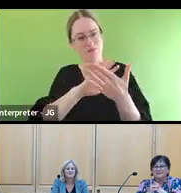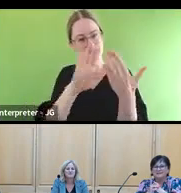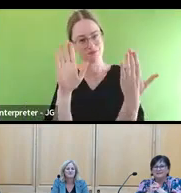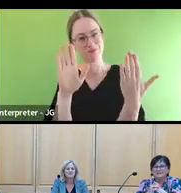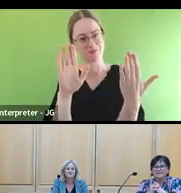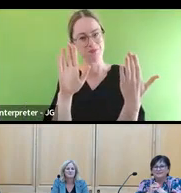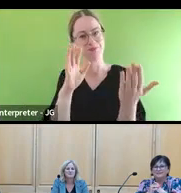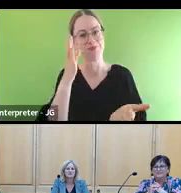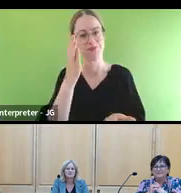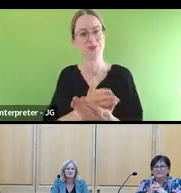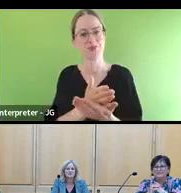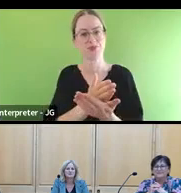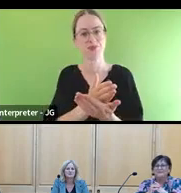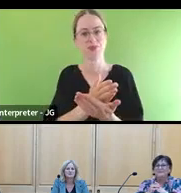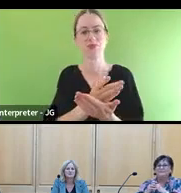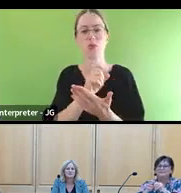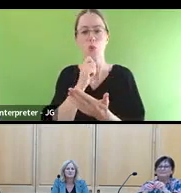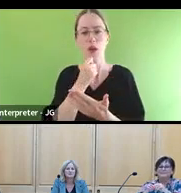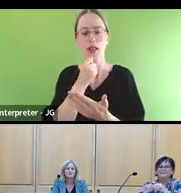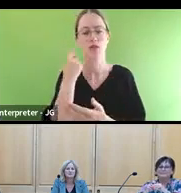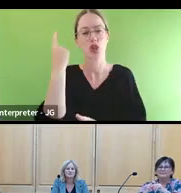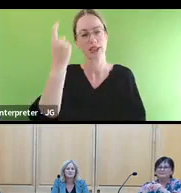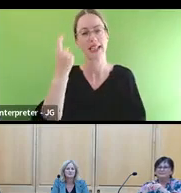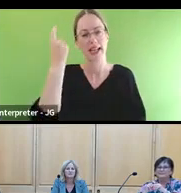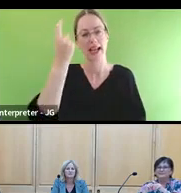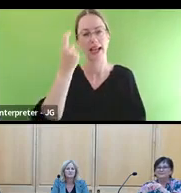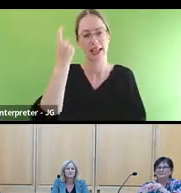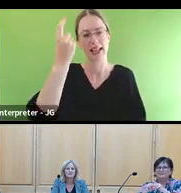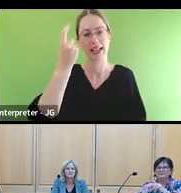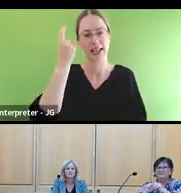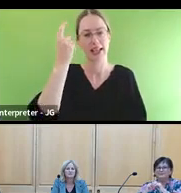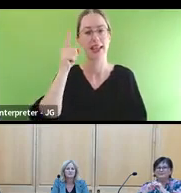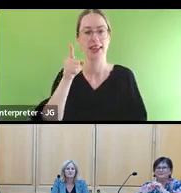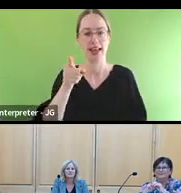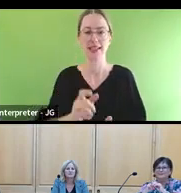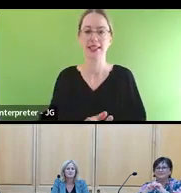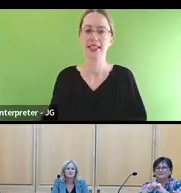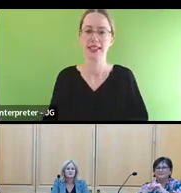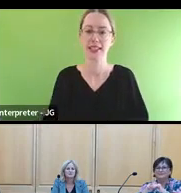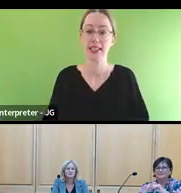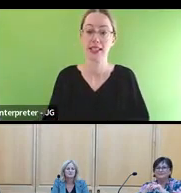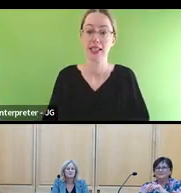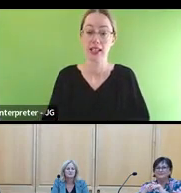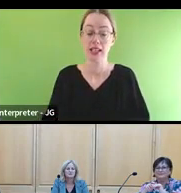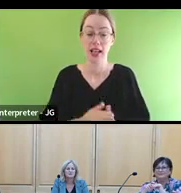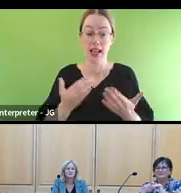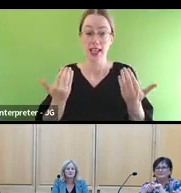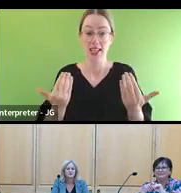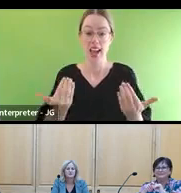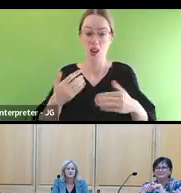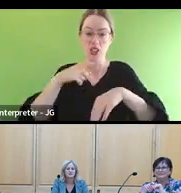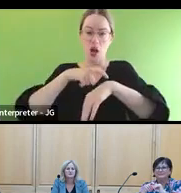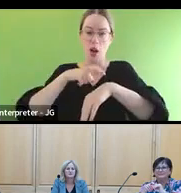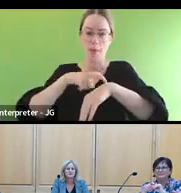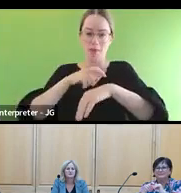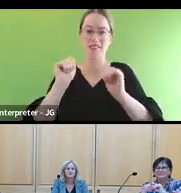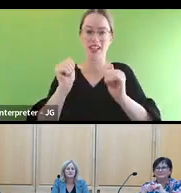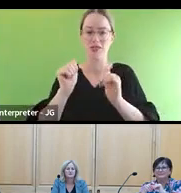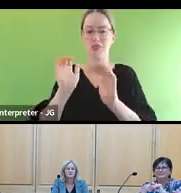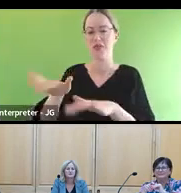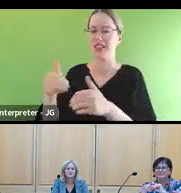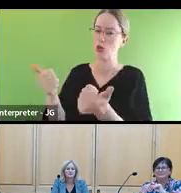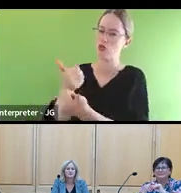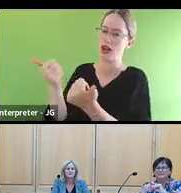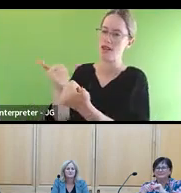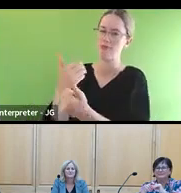will definitely take it into account in our considerations. And we are now almost out of time, so yeah, that's okay. Thank